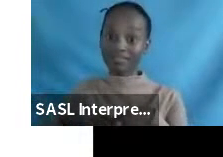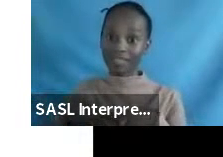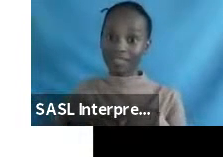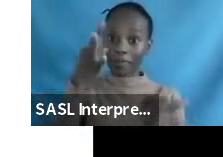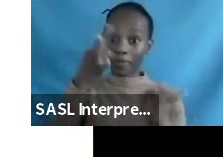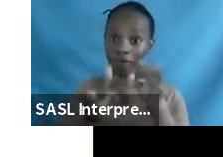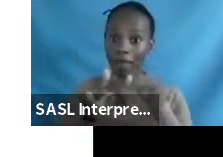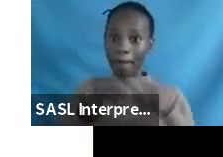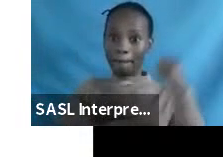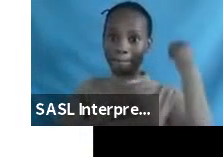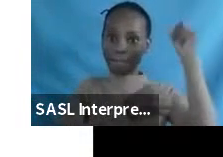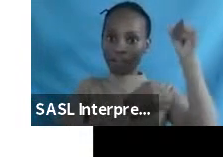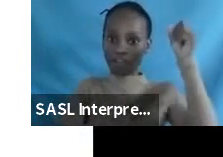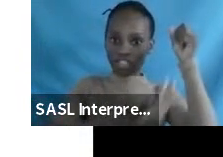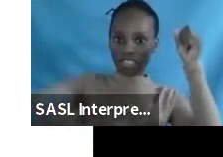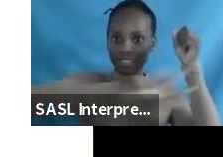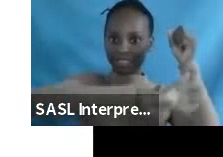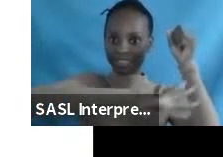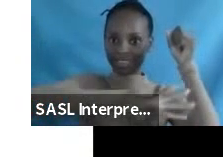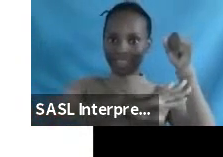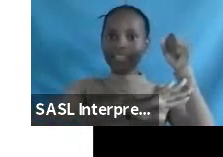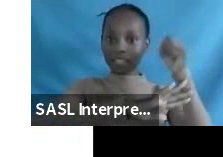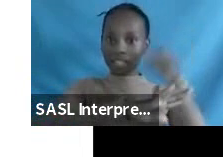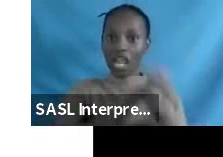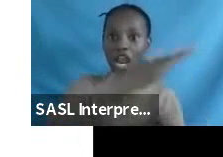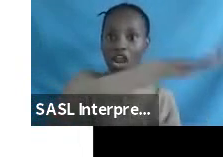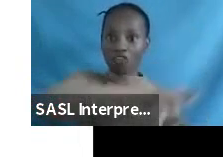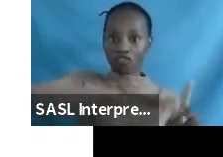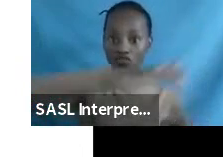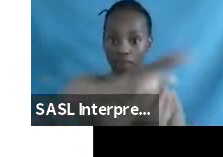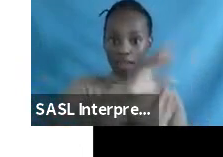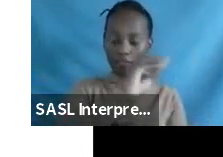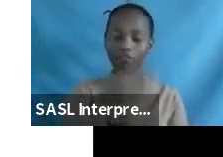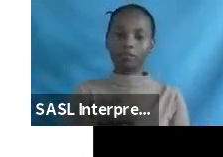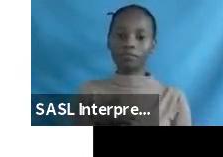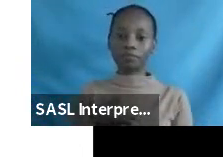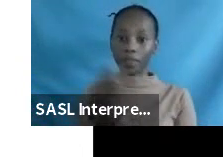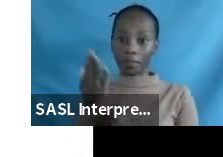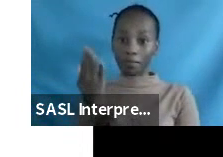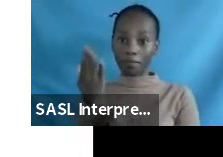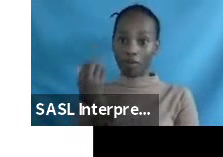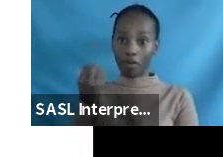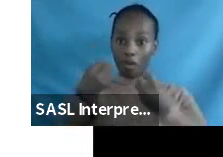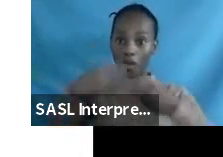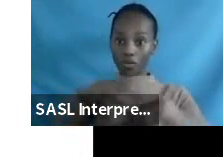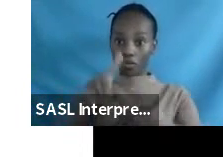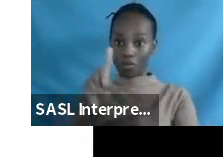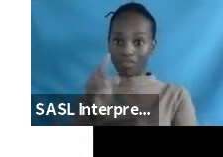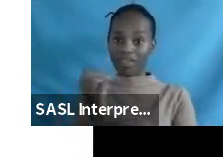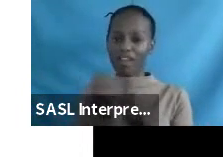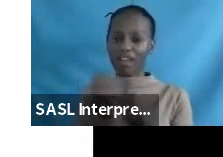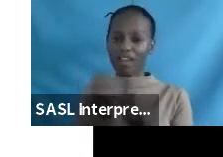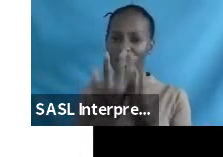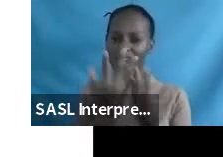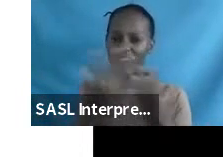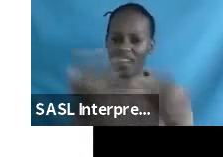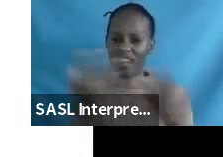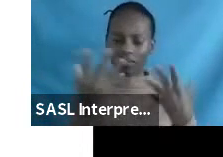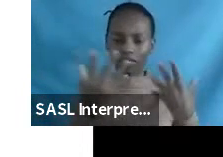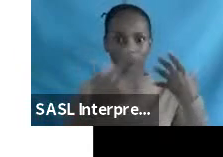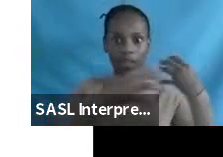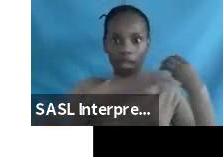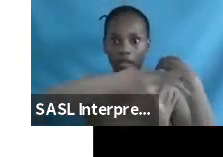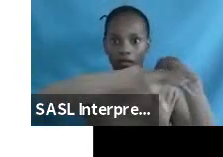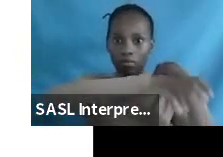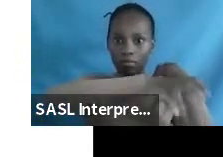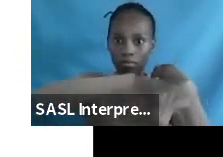on. In the recent past, we have lost and closed down a lot of manufacturers or in the industry of